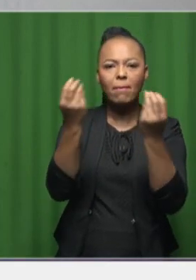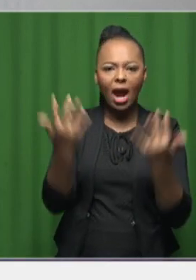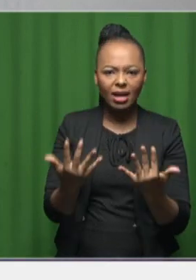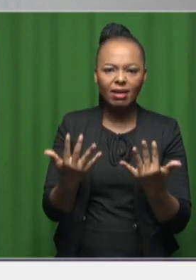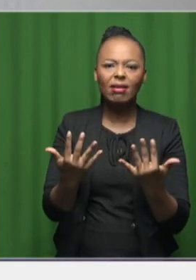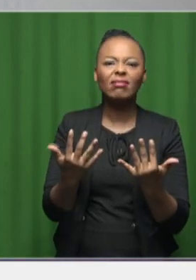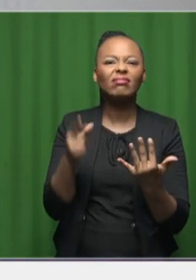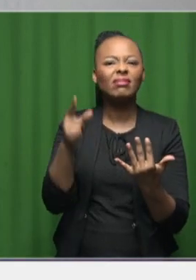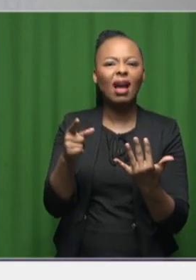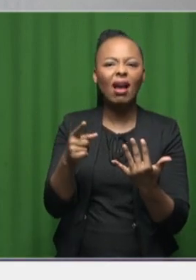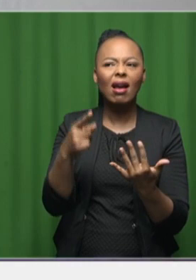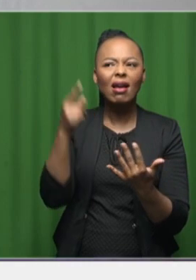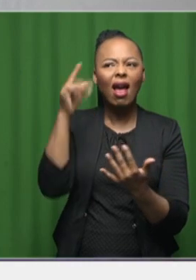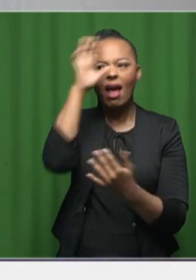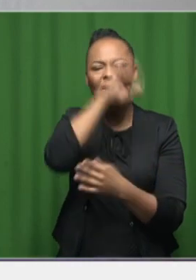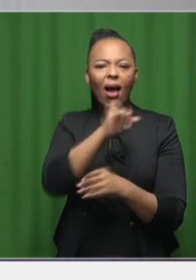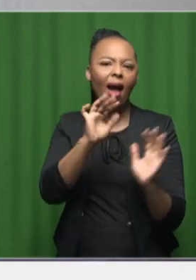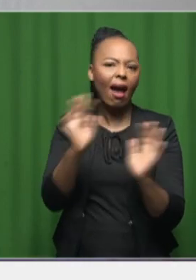The